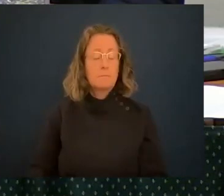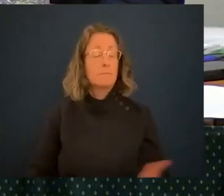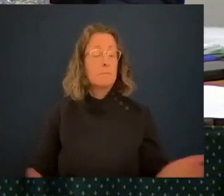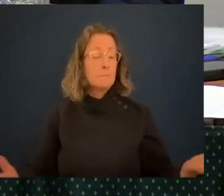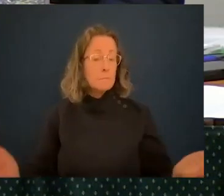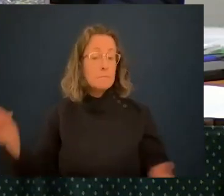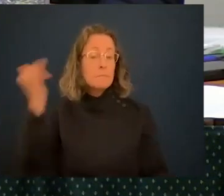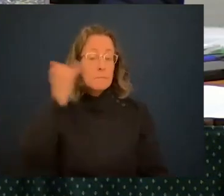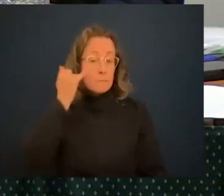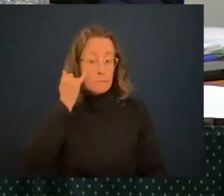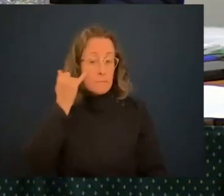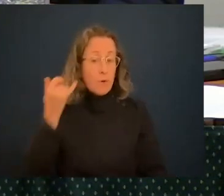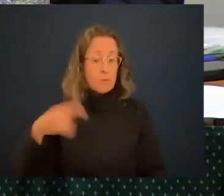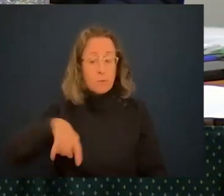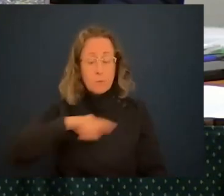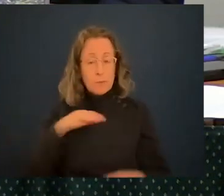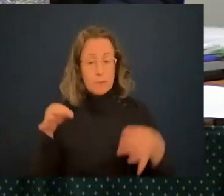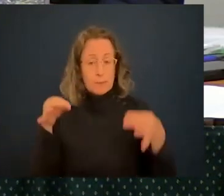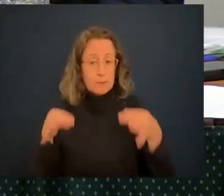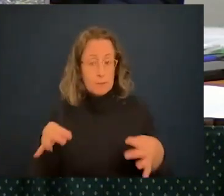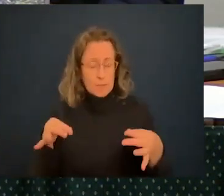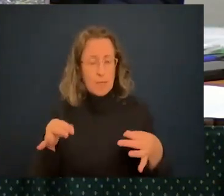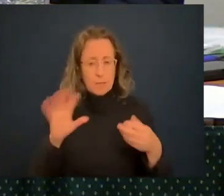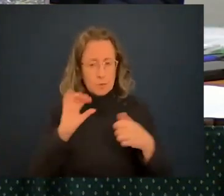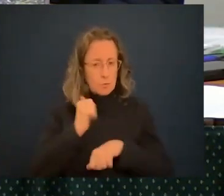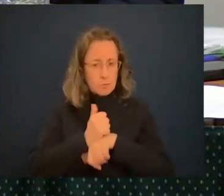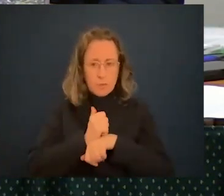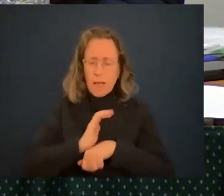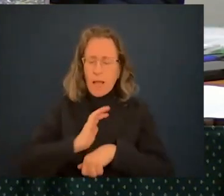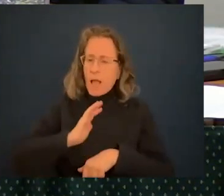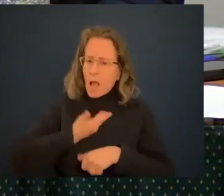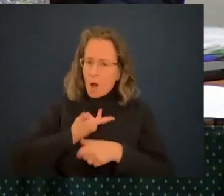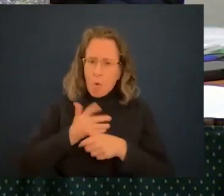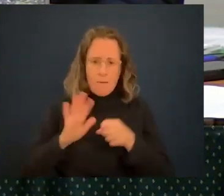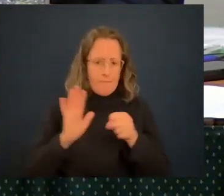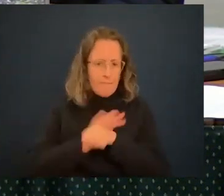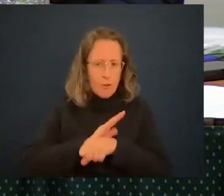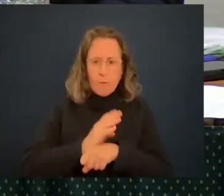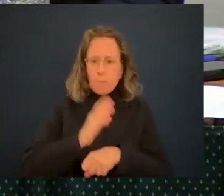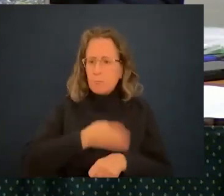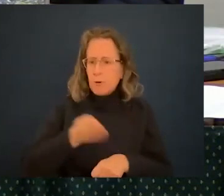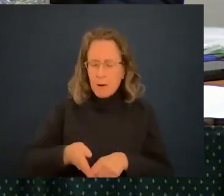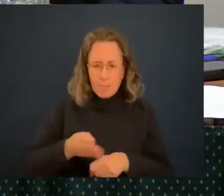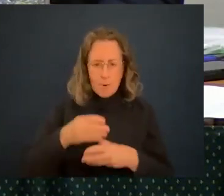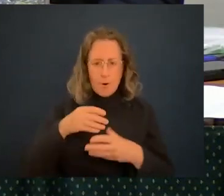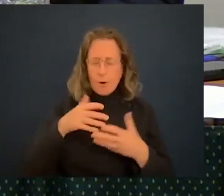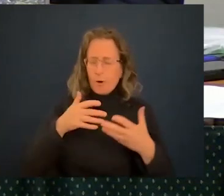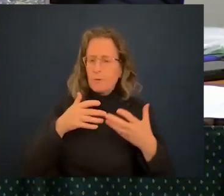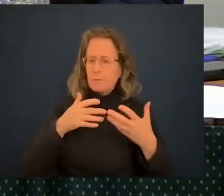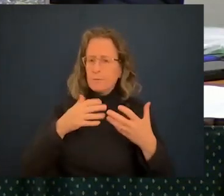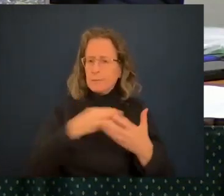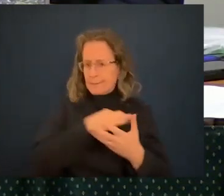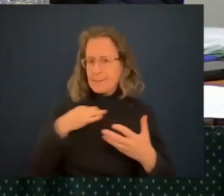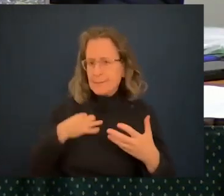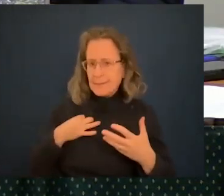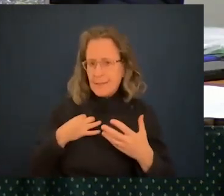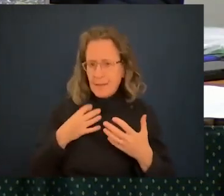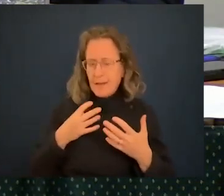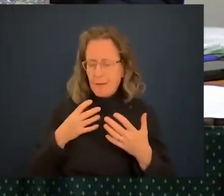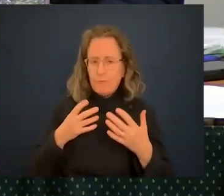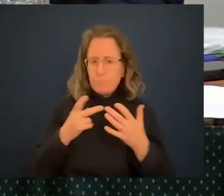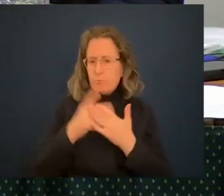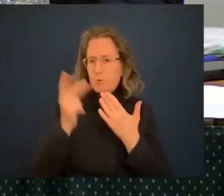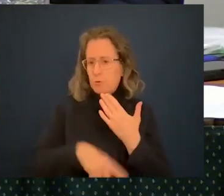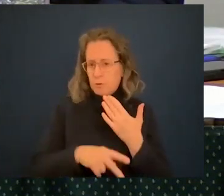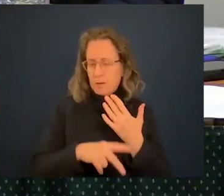go with an in in-house EMS service with the fire department there can be another discussion about whether or